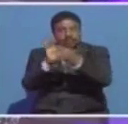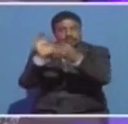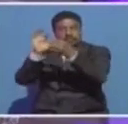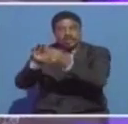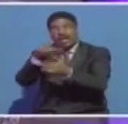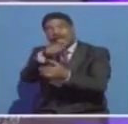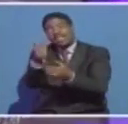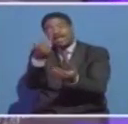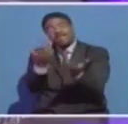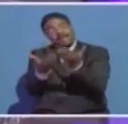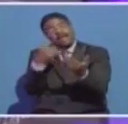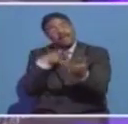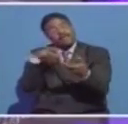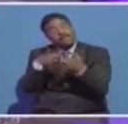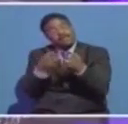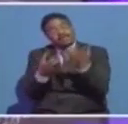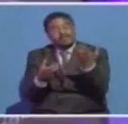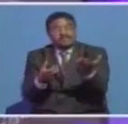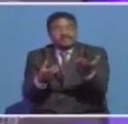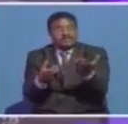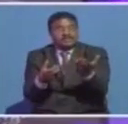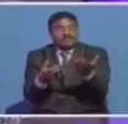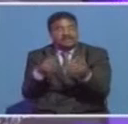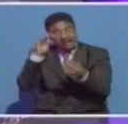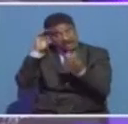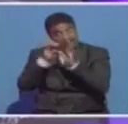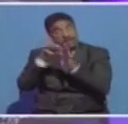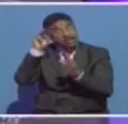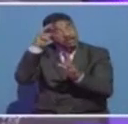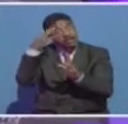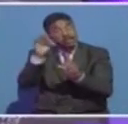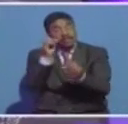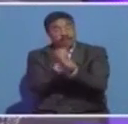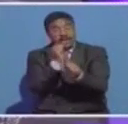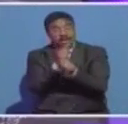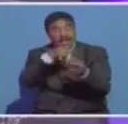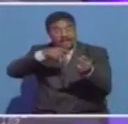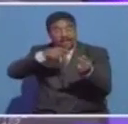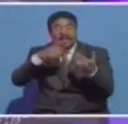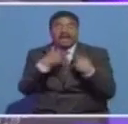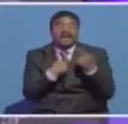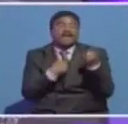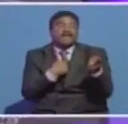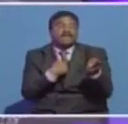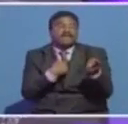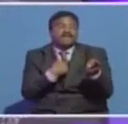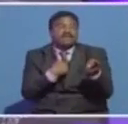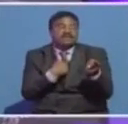and be involved. We have the Ministry of Works and Supply. That ministry is supposed to look after all